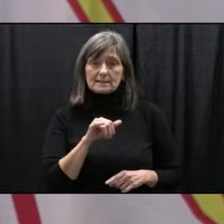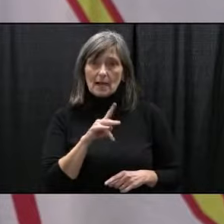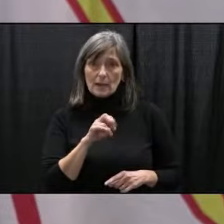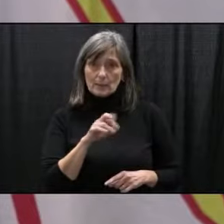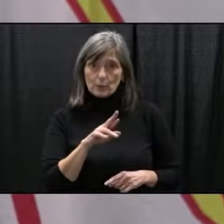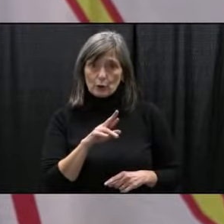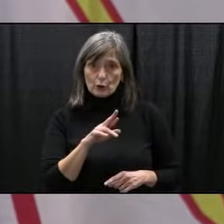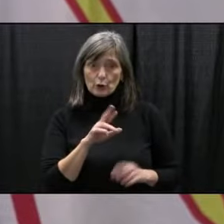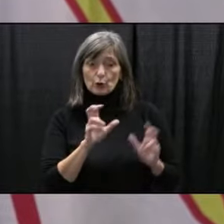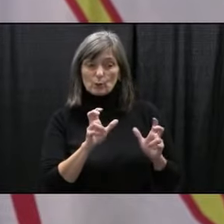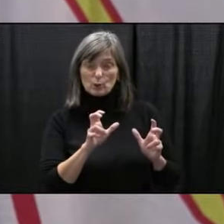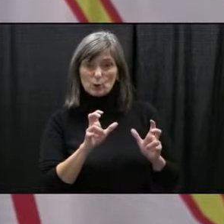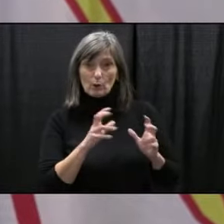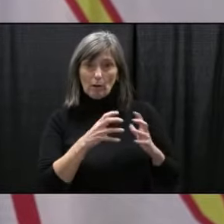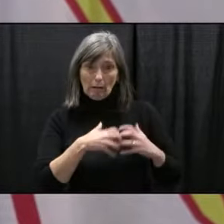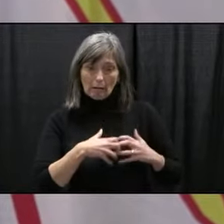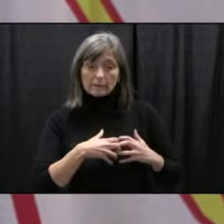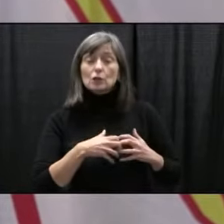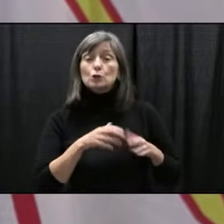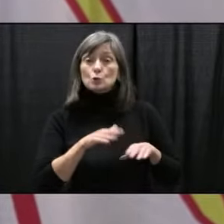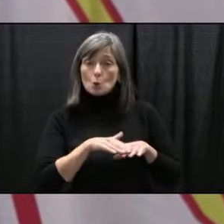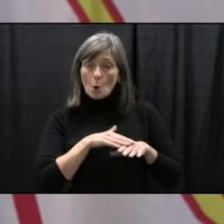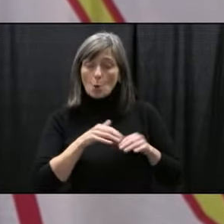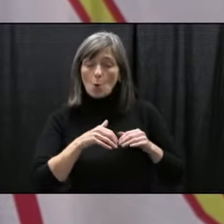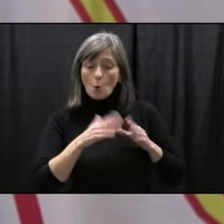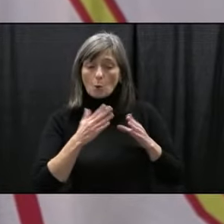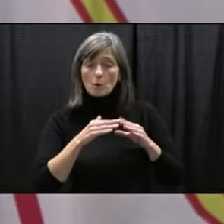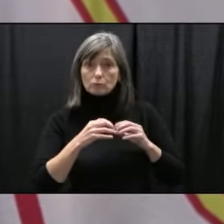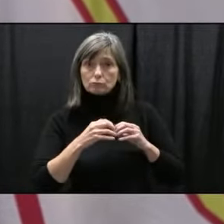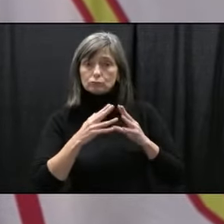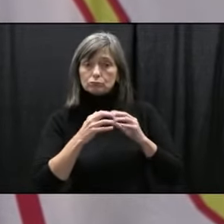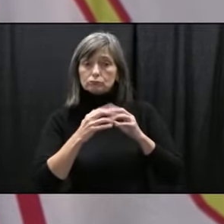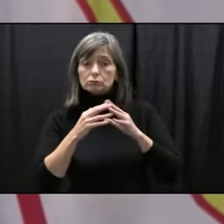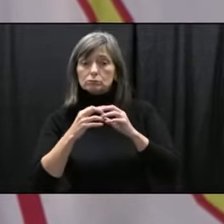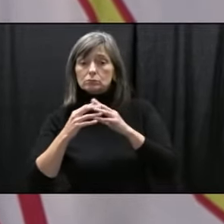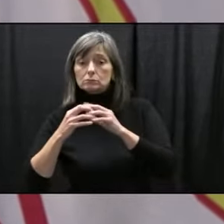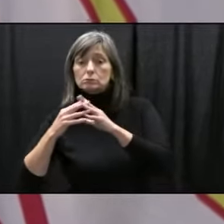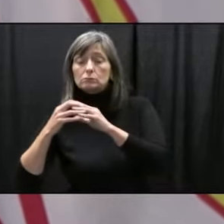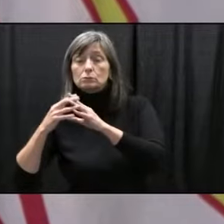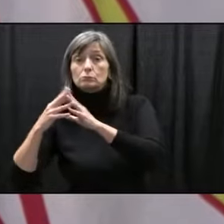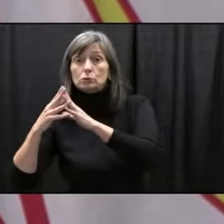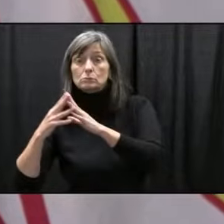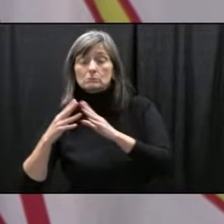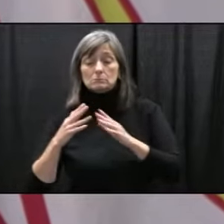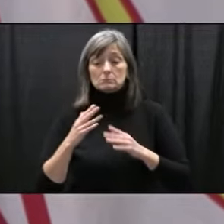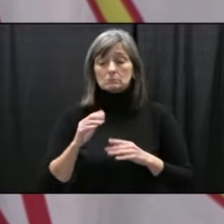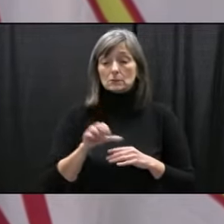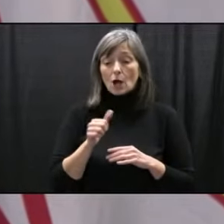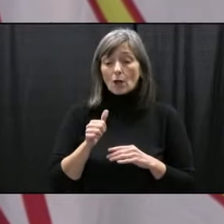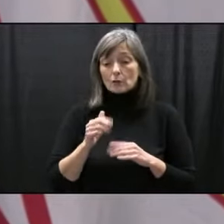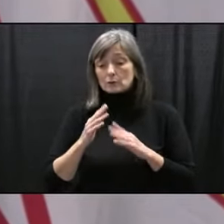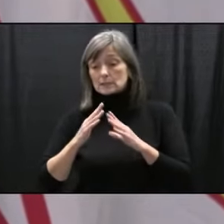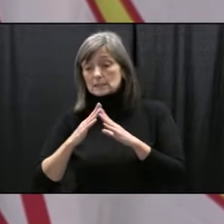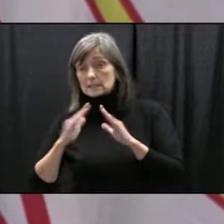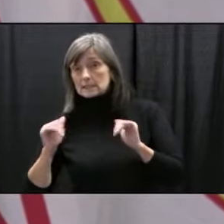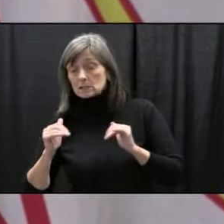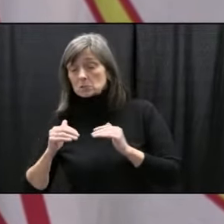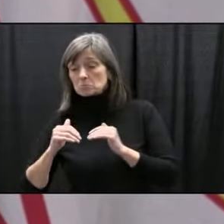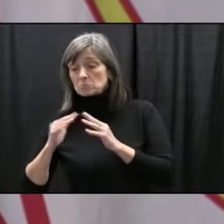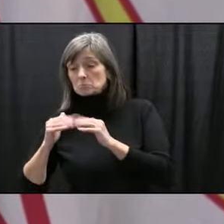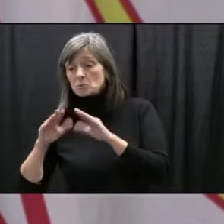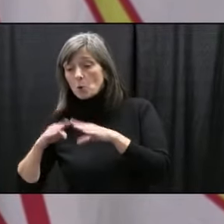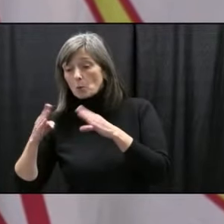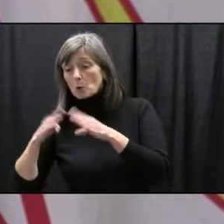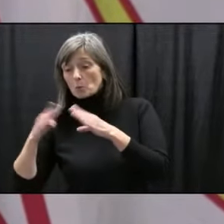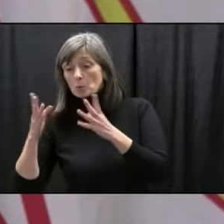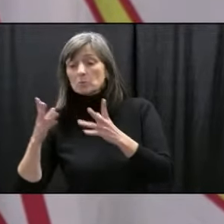Our systems are slowly coming back online, and as systems do, our services are slowly increasing. We're